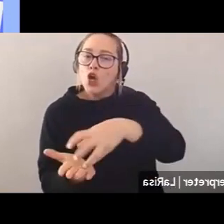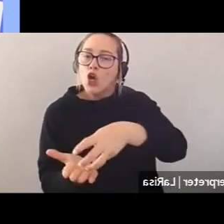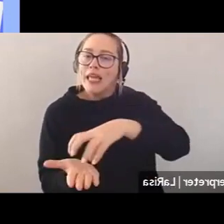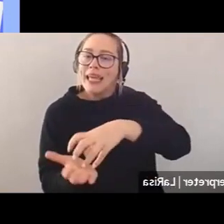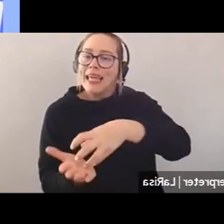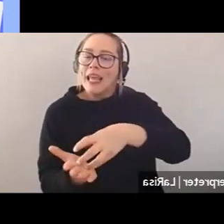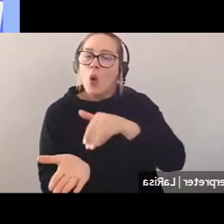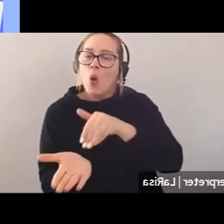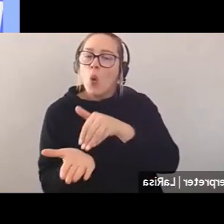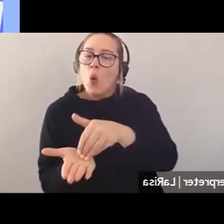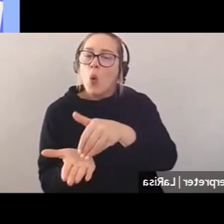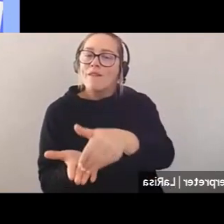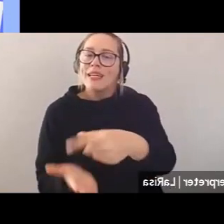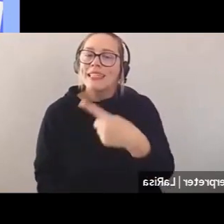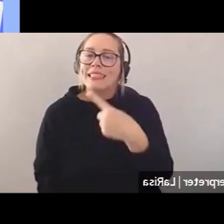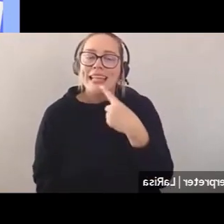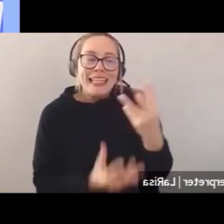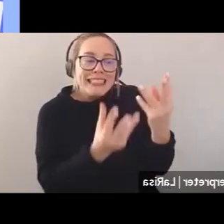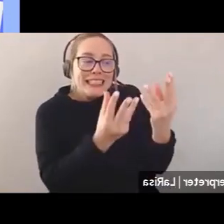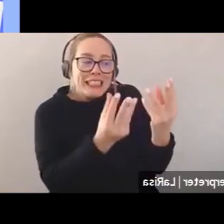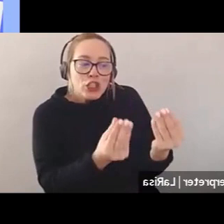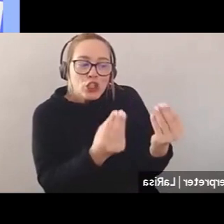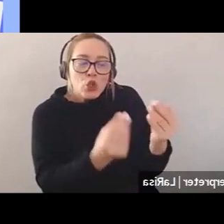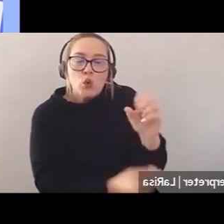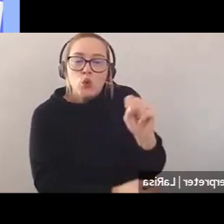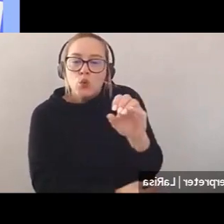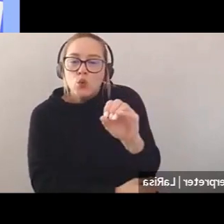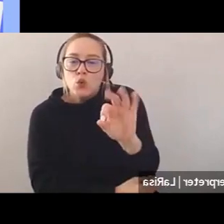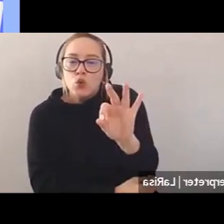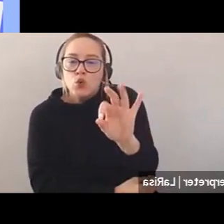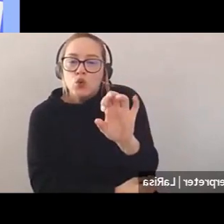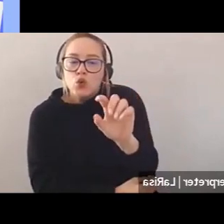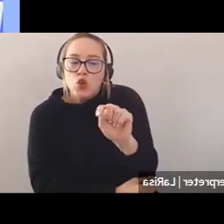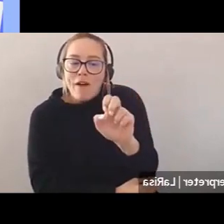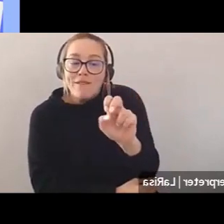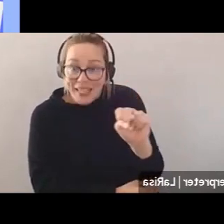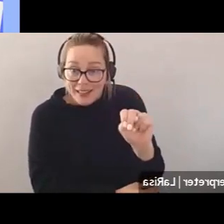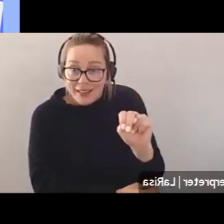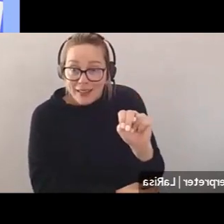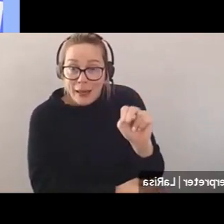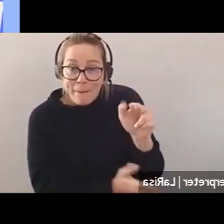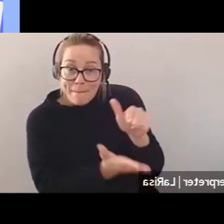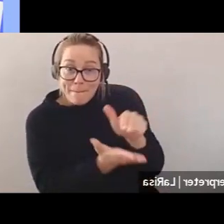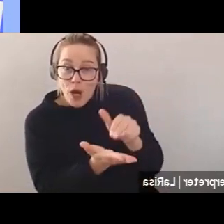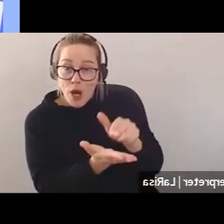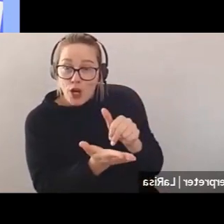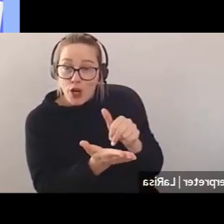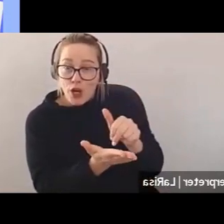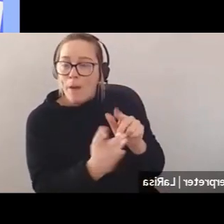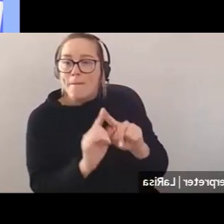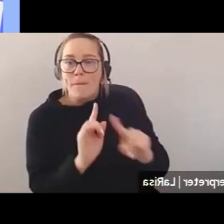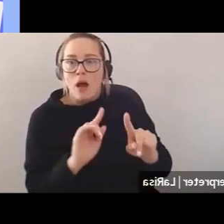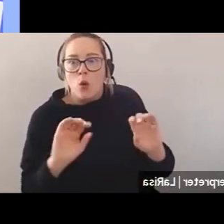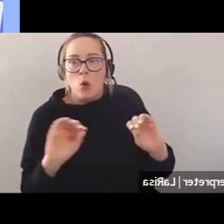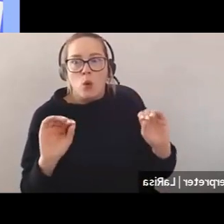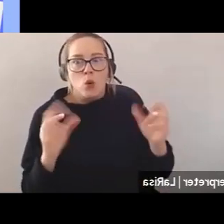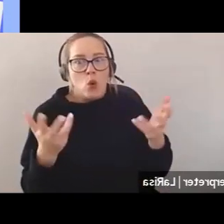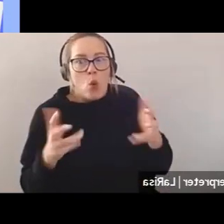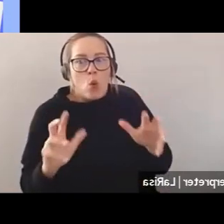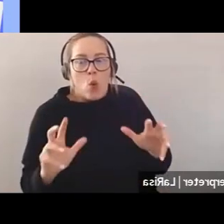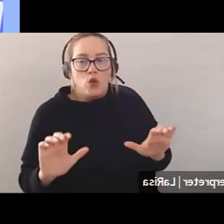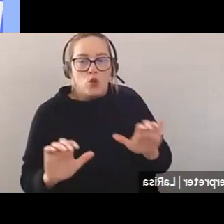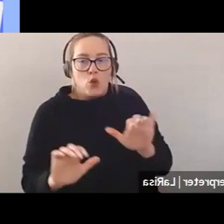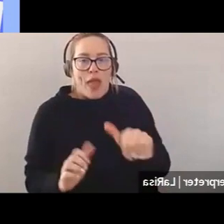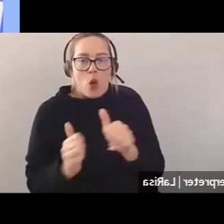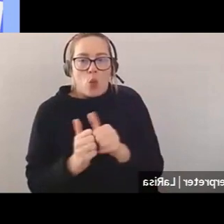like I showed you. If you're going to make something like cookies, a lot of times it says soften the butter. Don't do that with this kind of plant